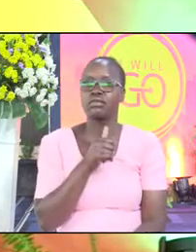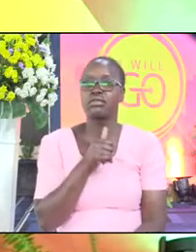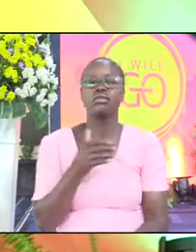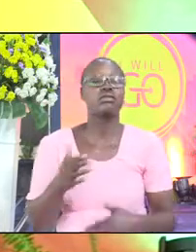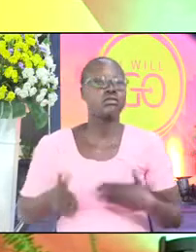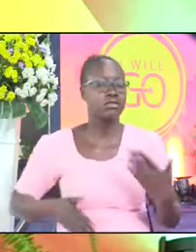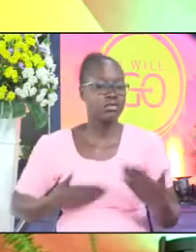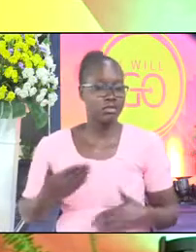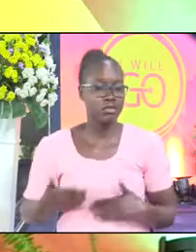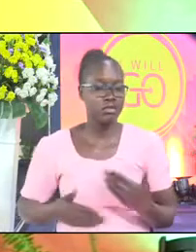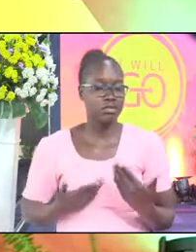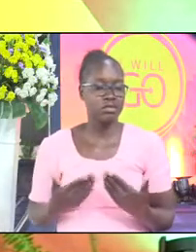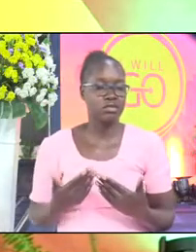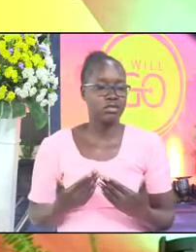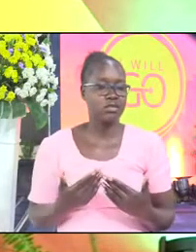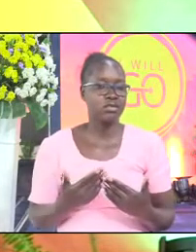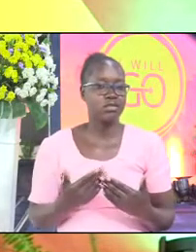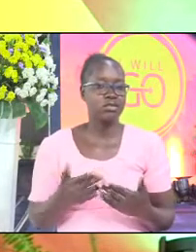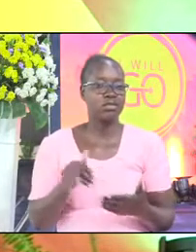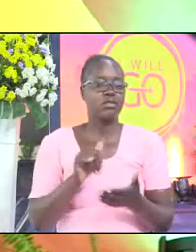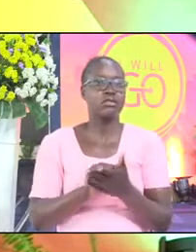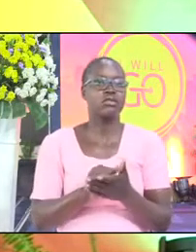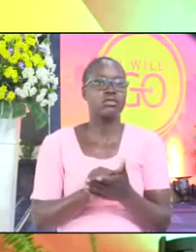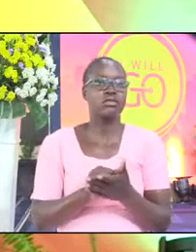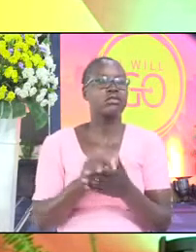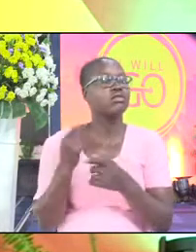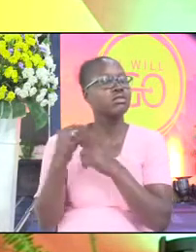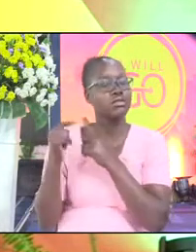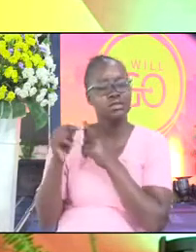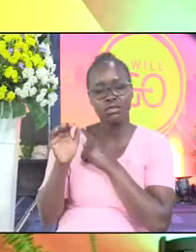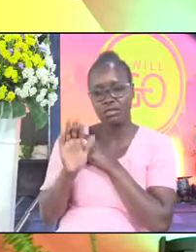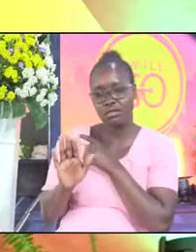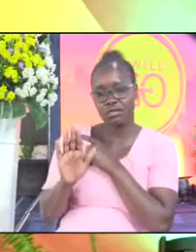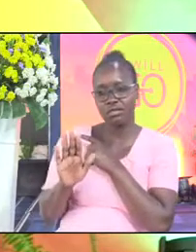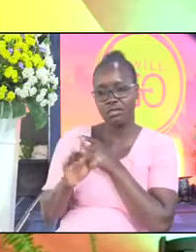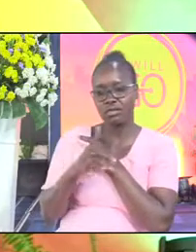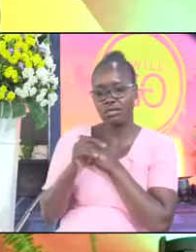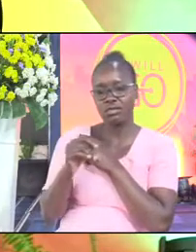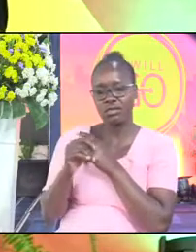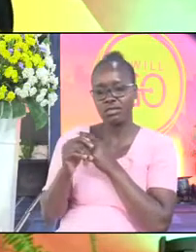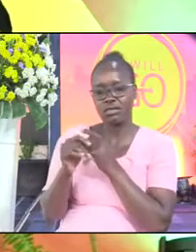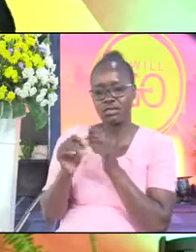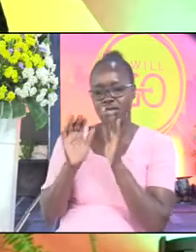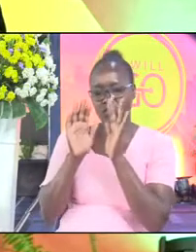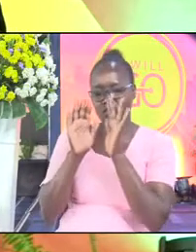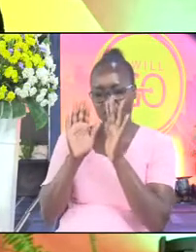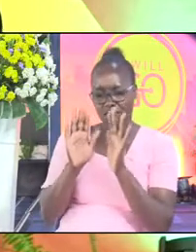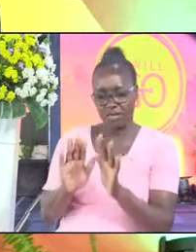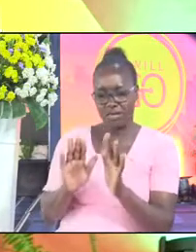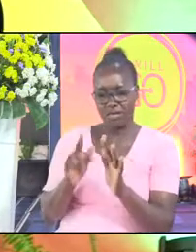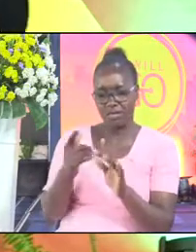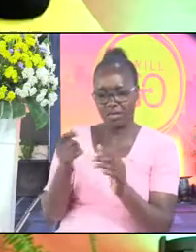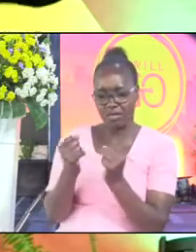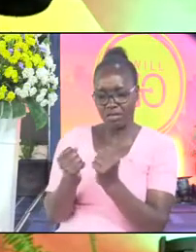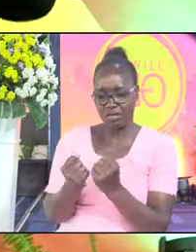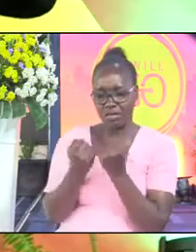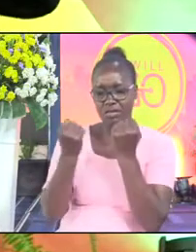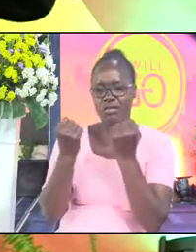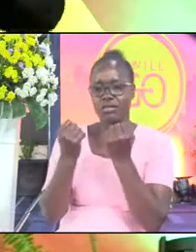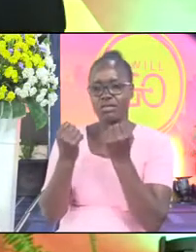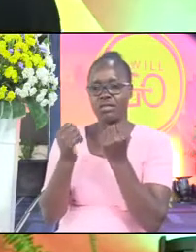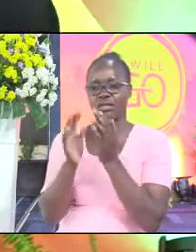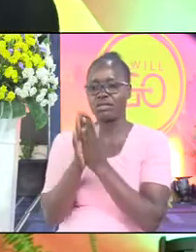I'm glad that her experience was so salvific, so saving,